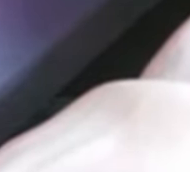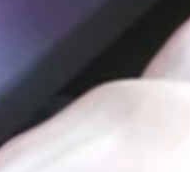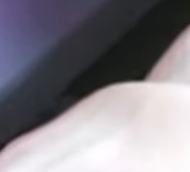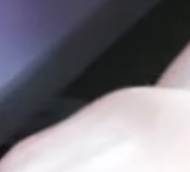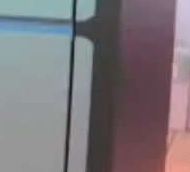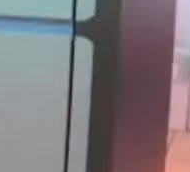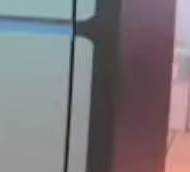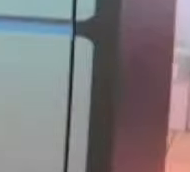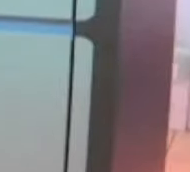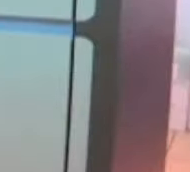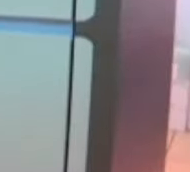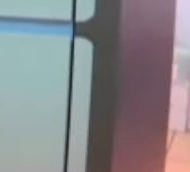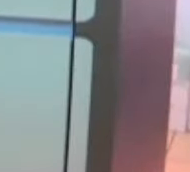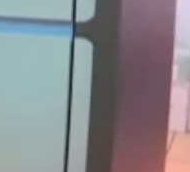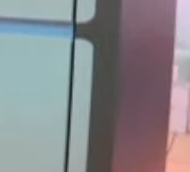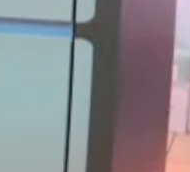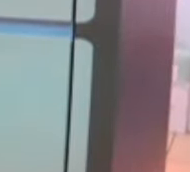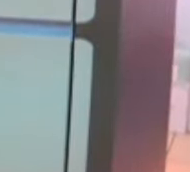complexities.